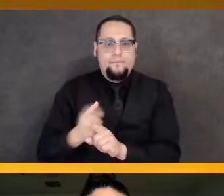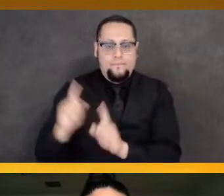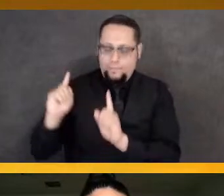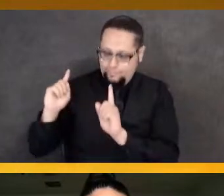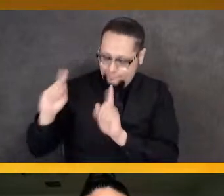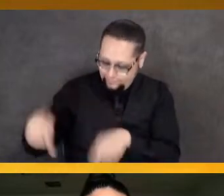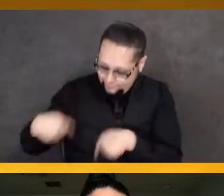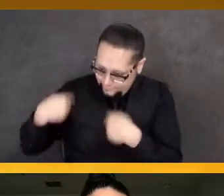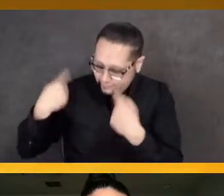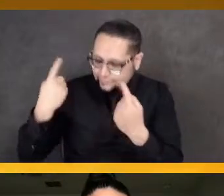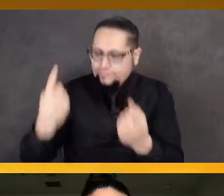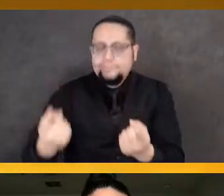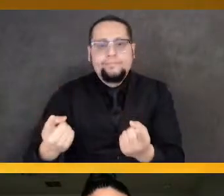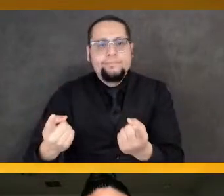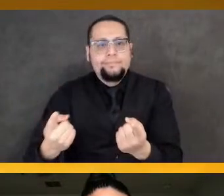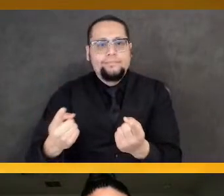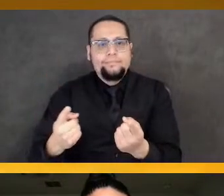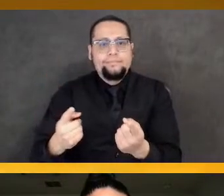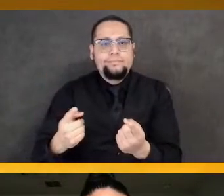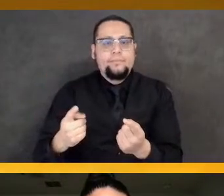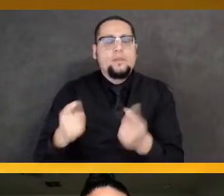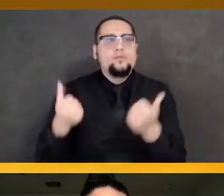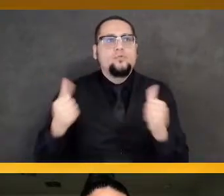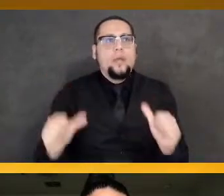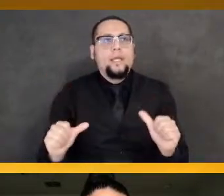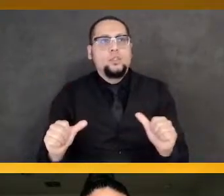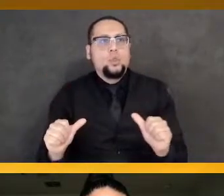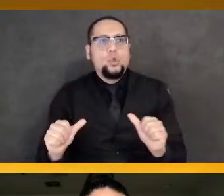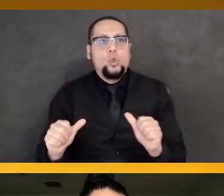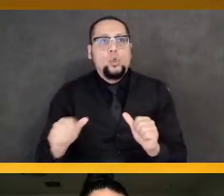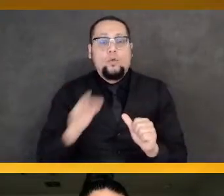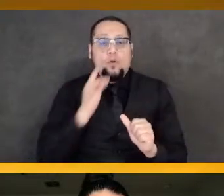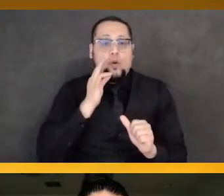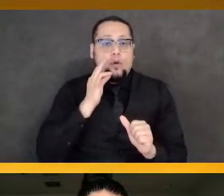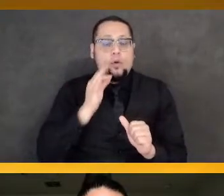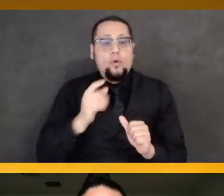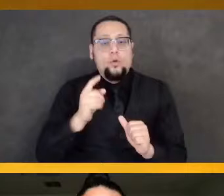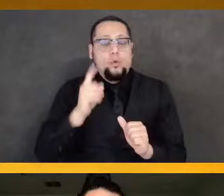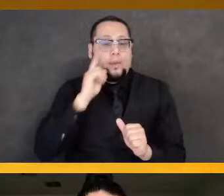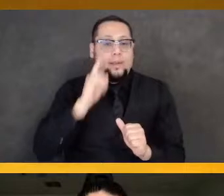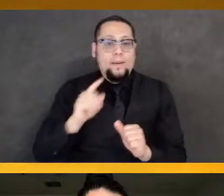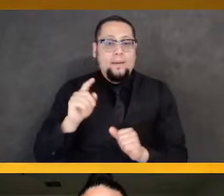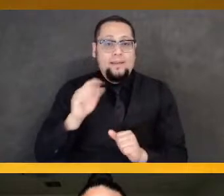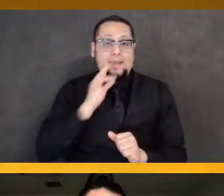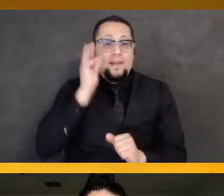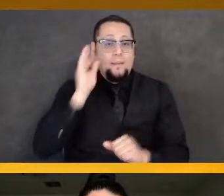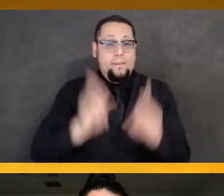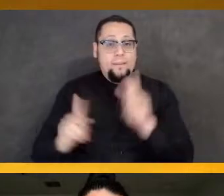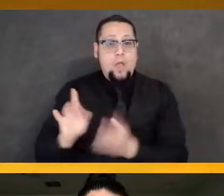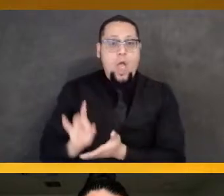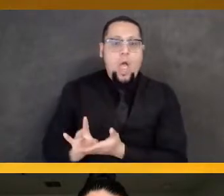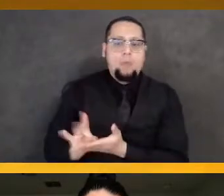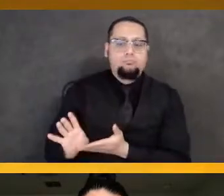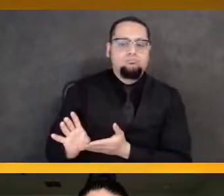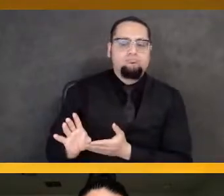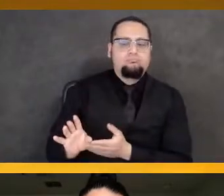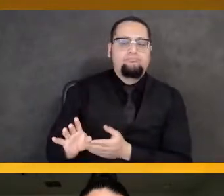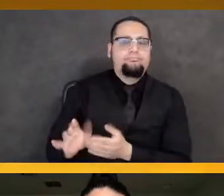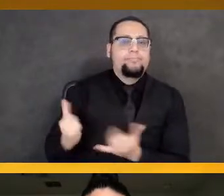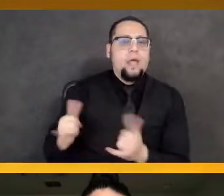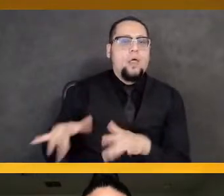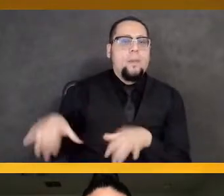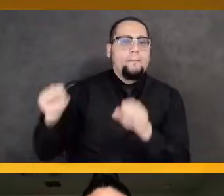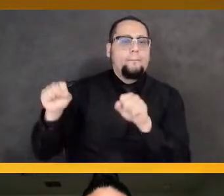to negate indigenous presence. And it's now, you know, we've got to go the other